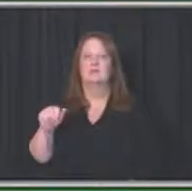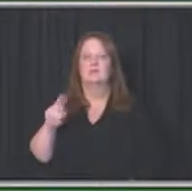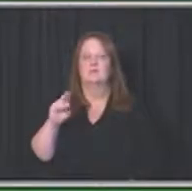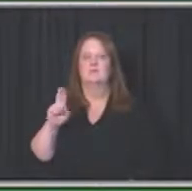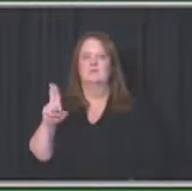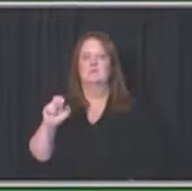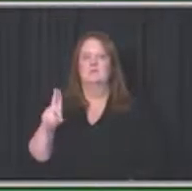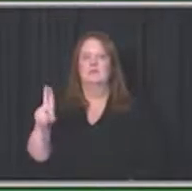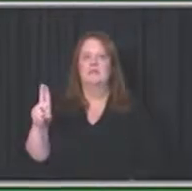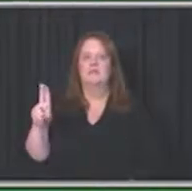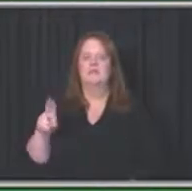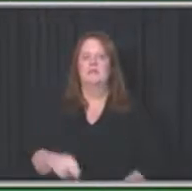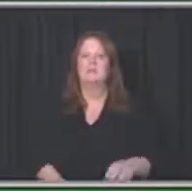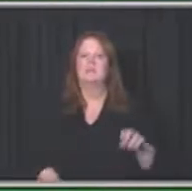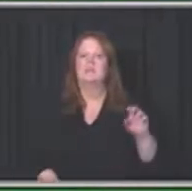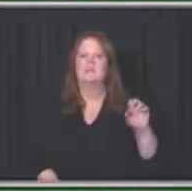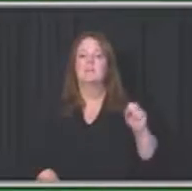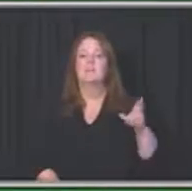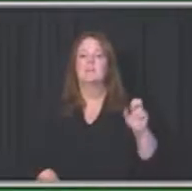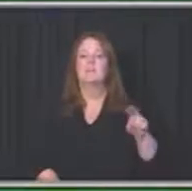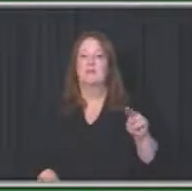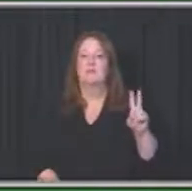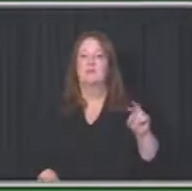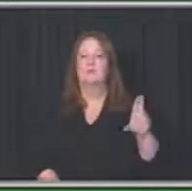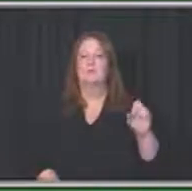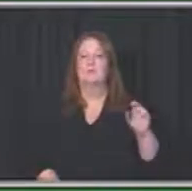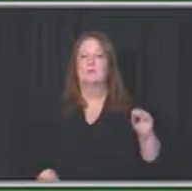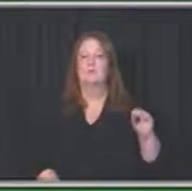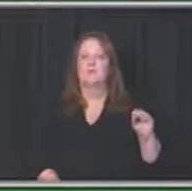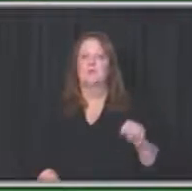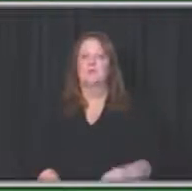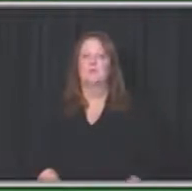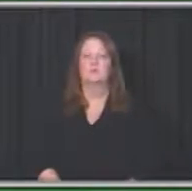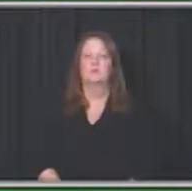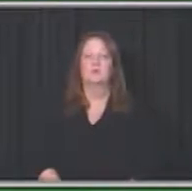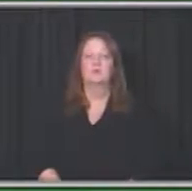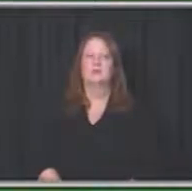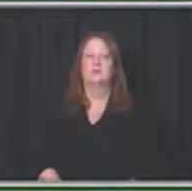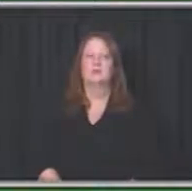Riley. Shannon Yanazo.